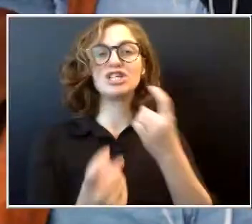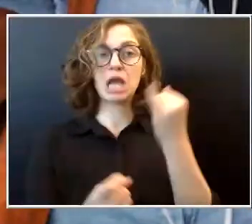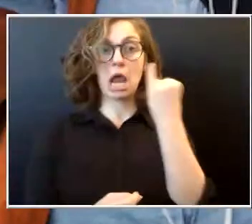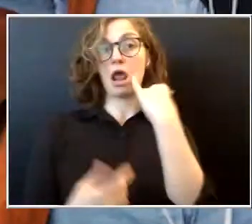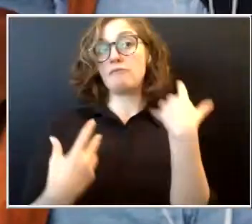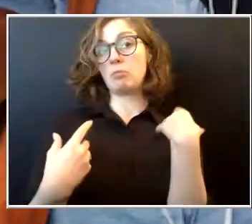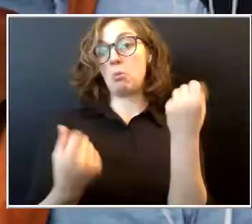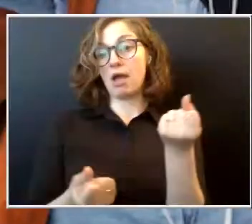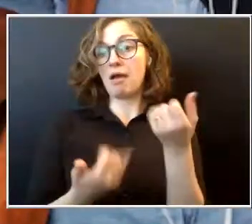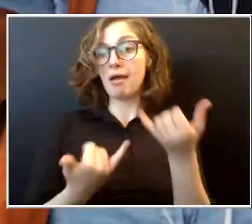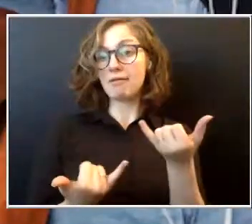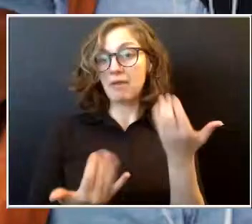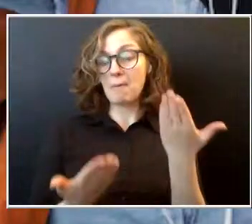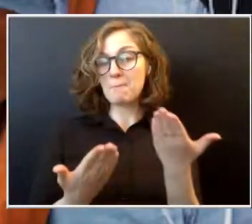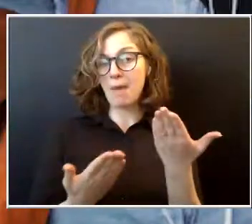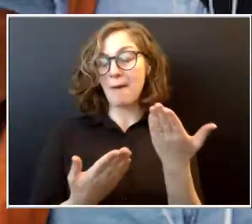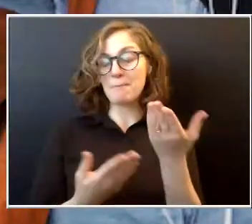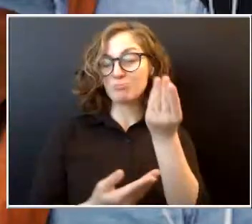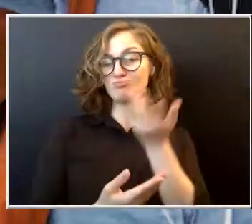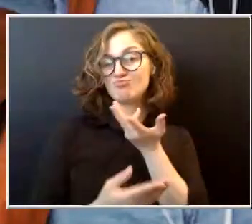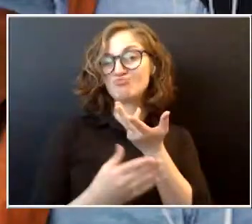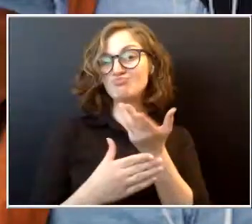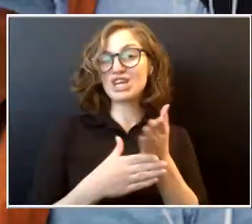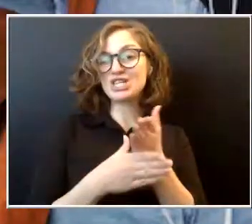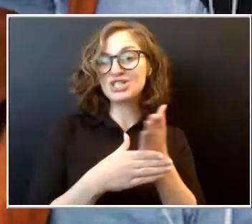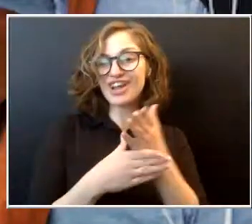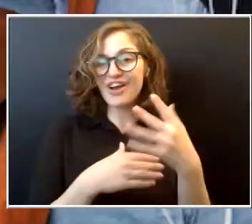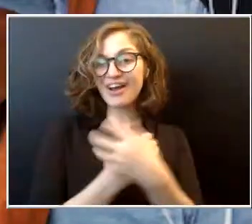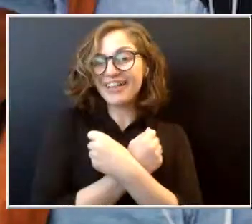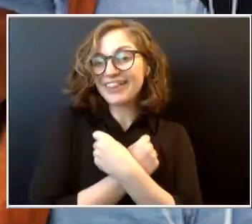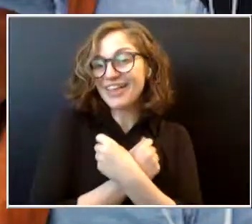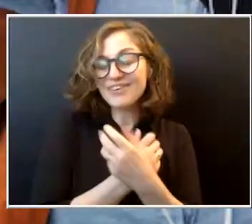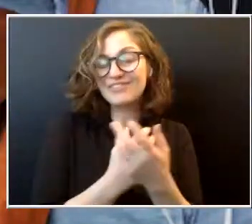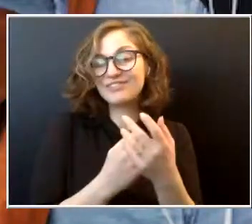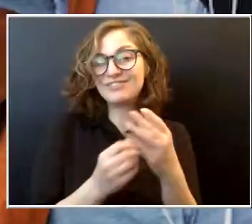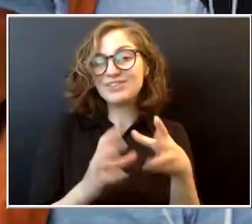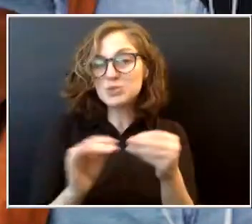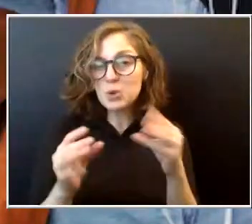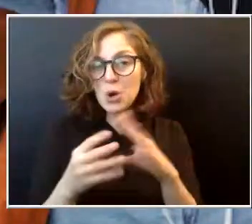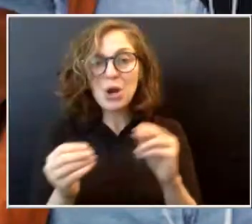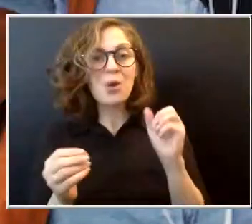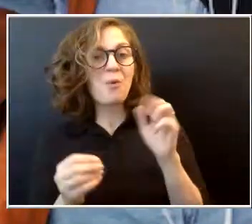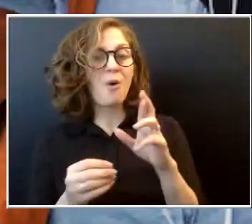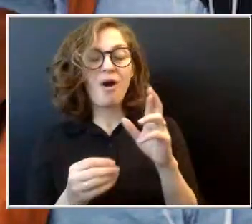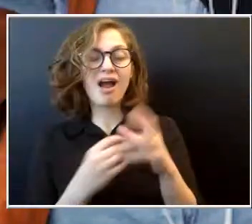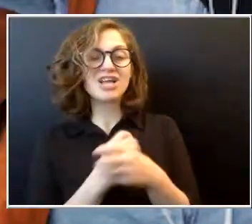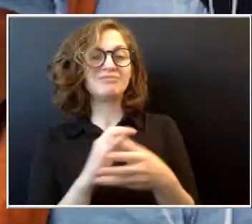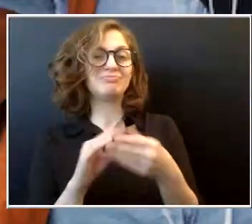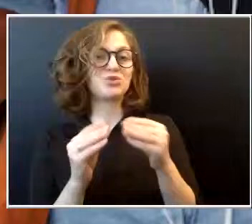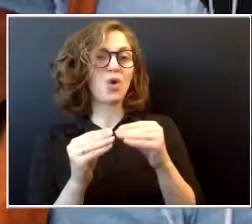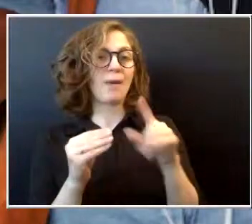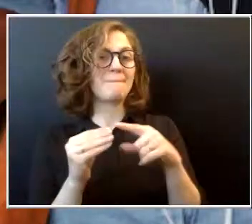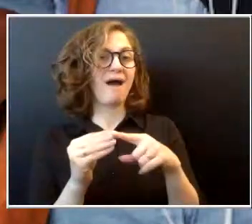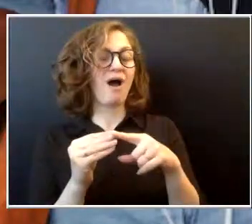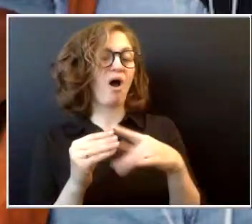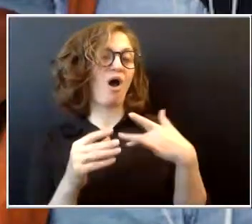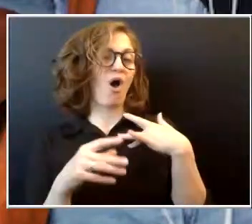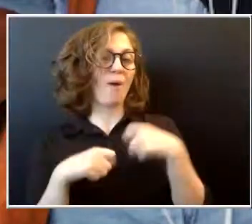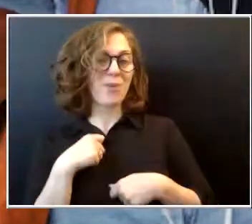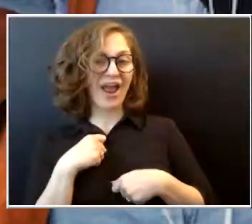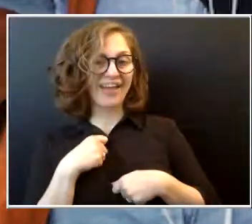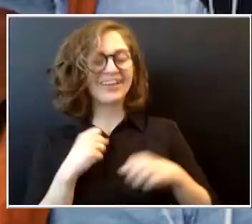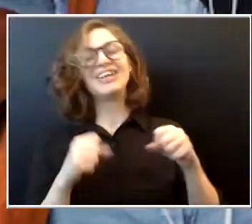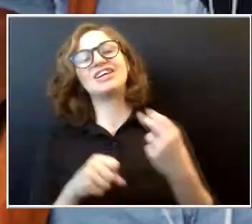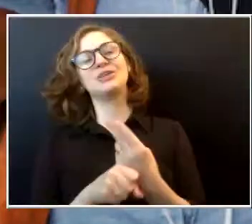feel free to share a love story or a story about heartbreak if you want to. You can use the chat function on Facebook, YouTube, the X